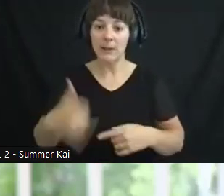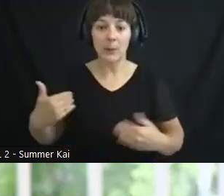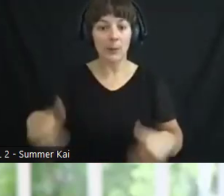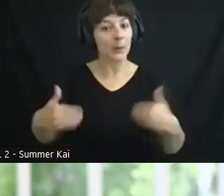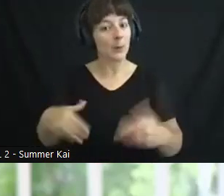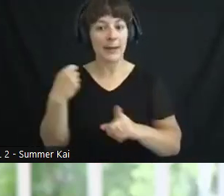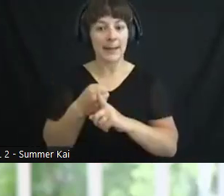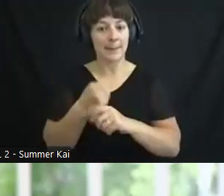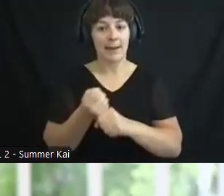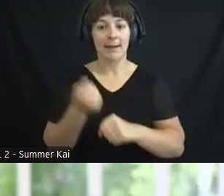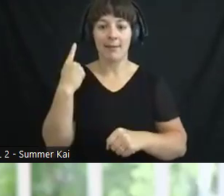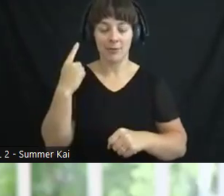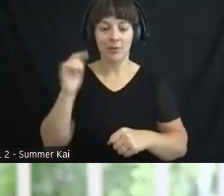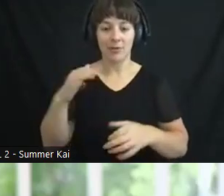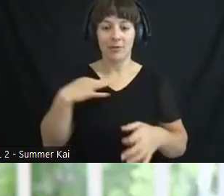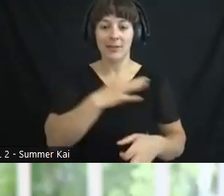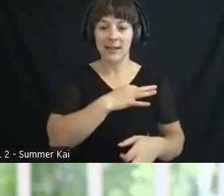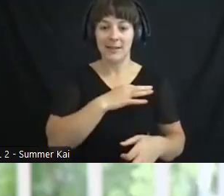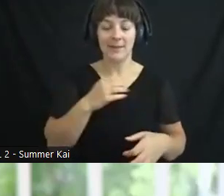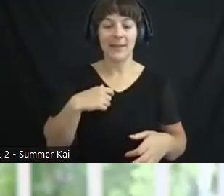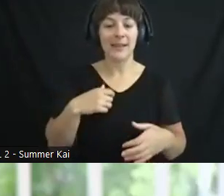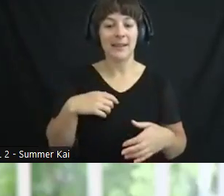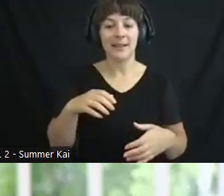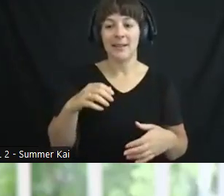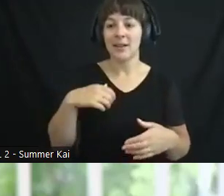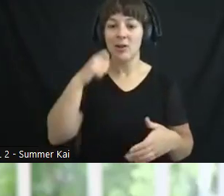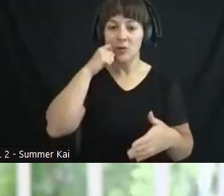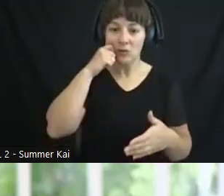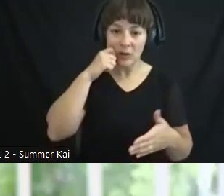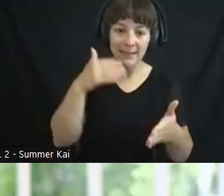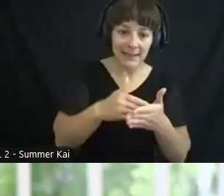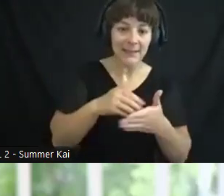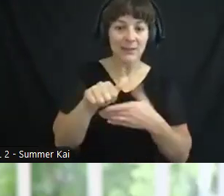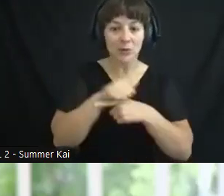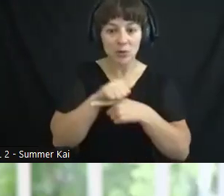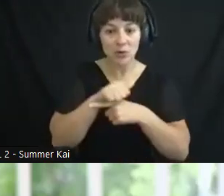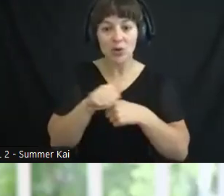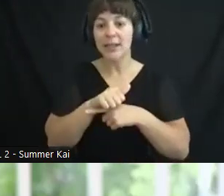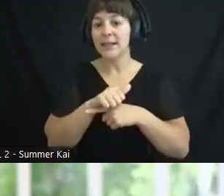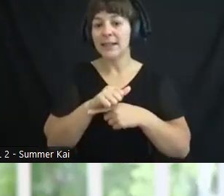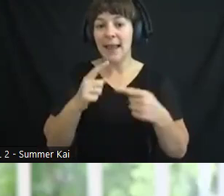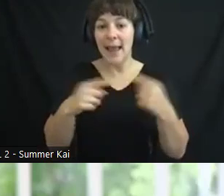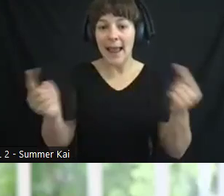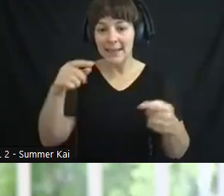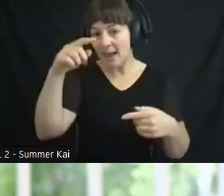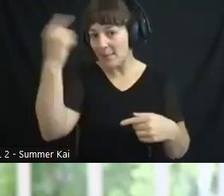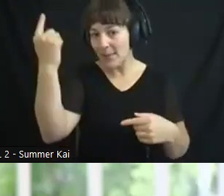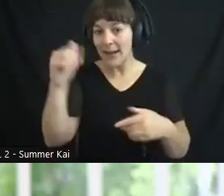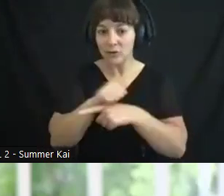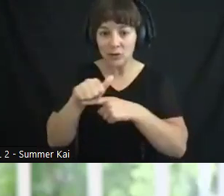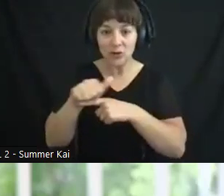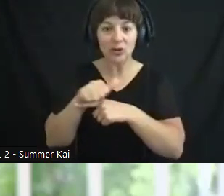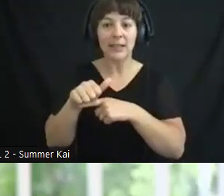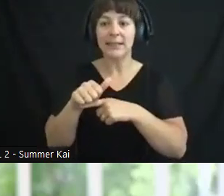staff. I think that anti-Black racism and racism in general are obviously being